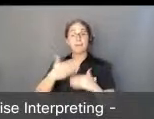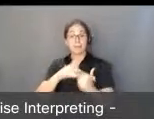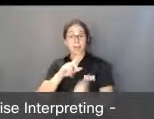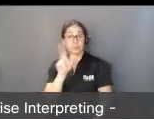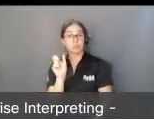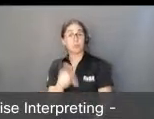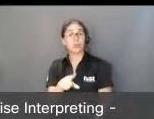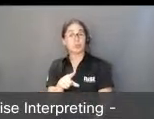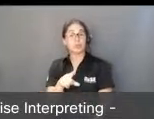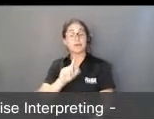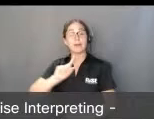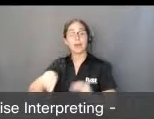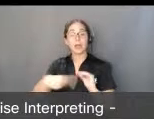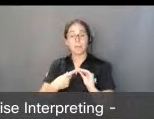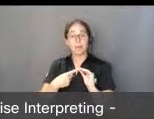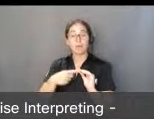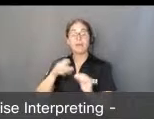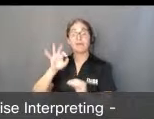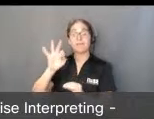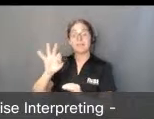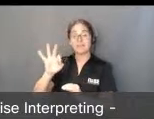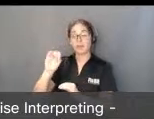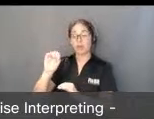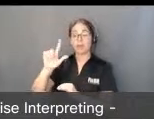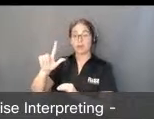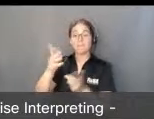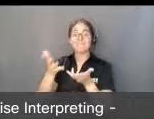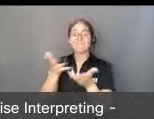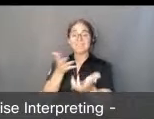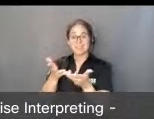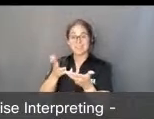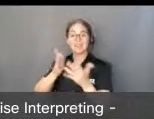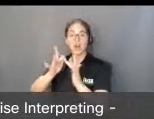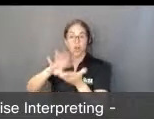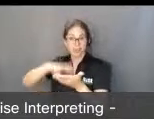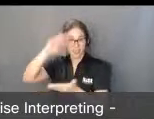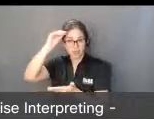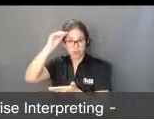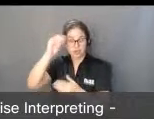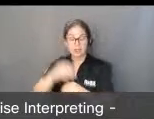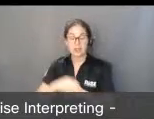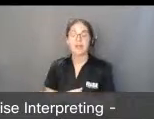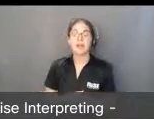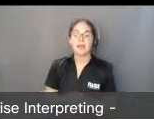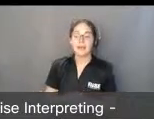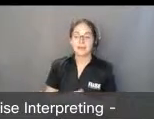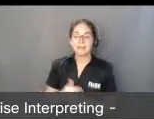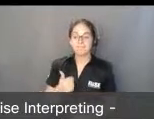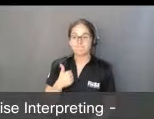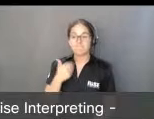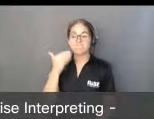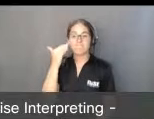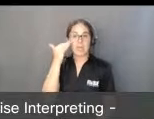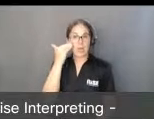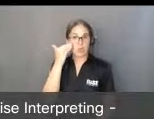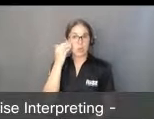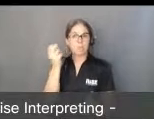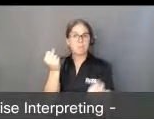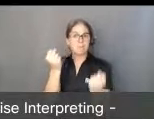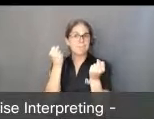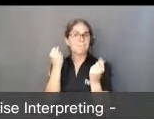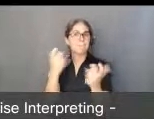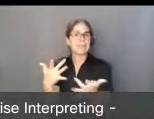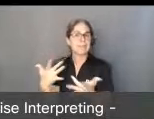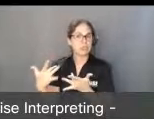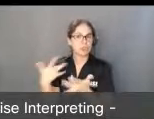on the facilitated online learning update. I know there are there are a lot of concerns and there are a